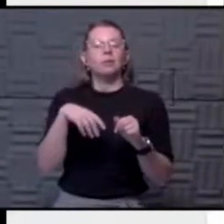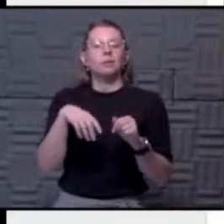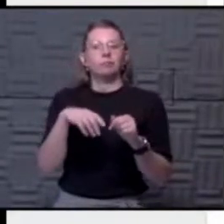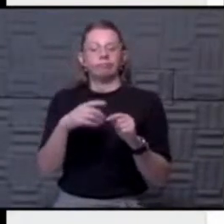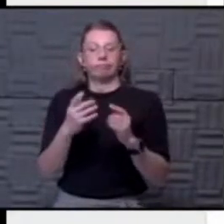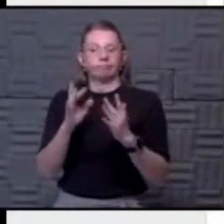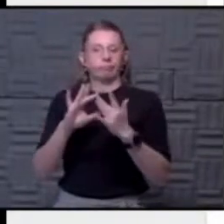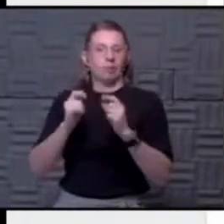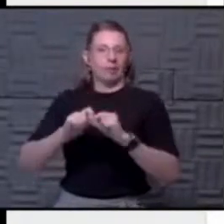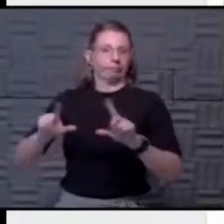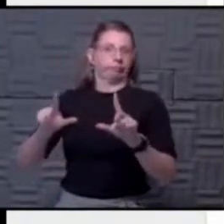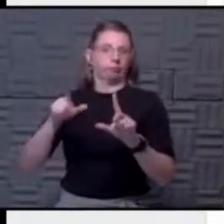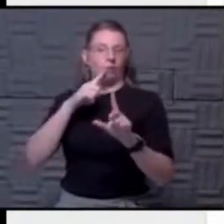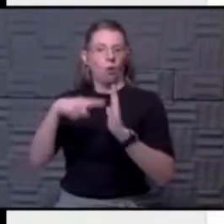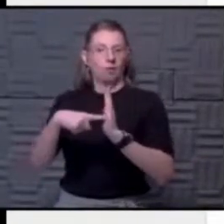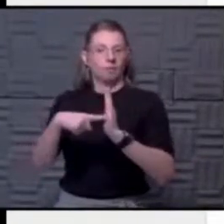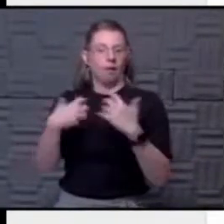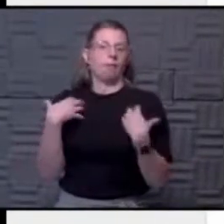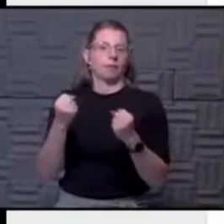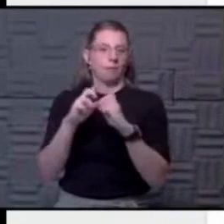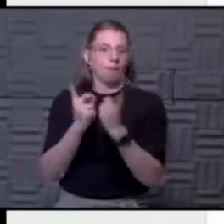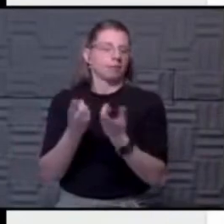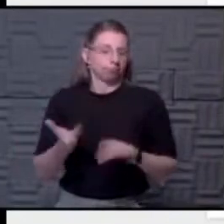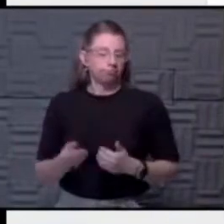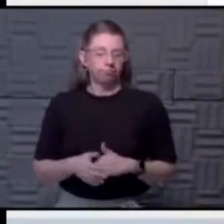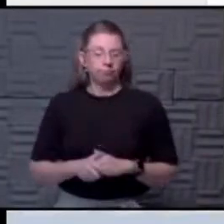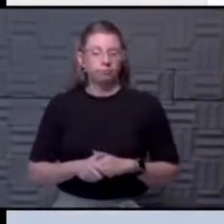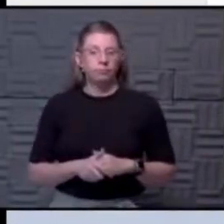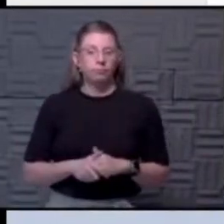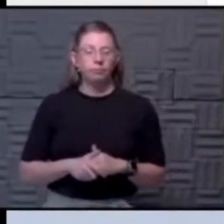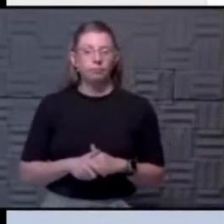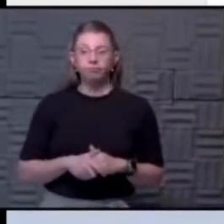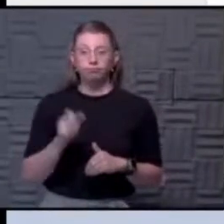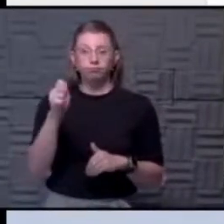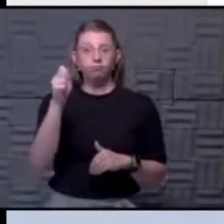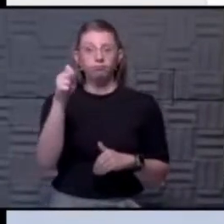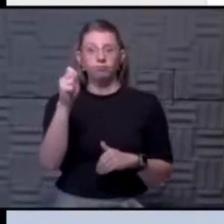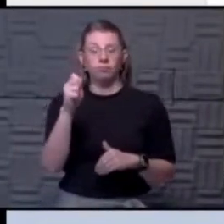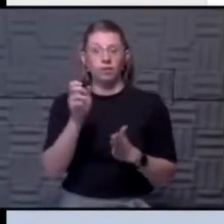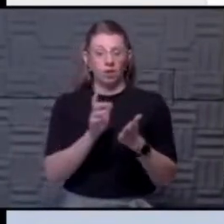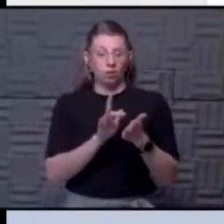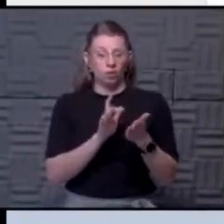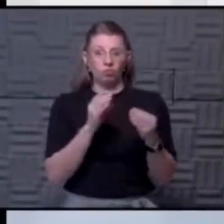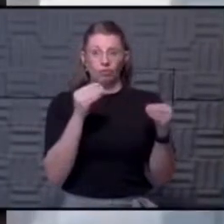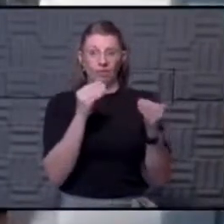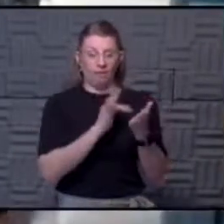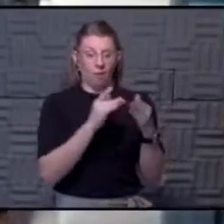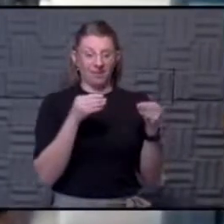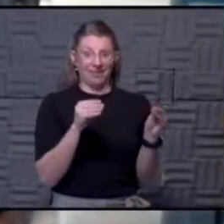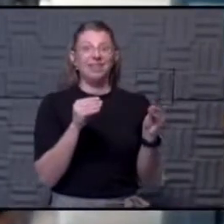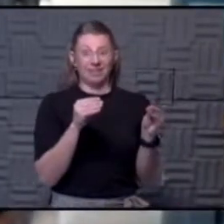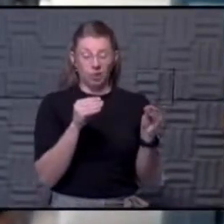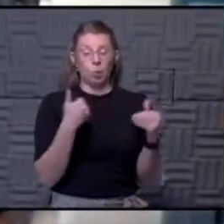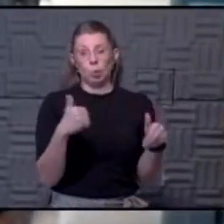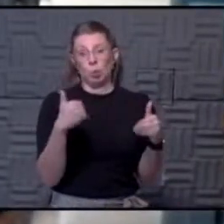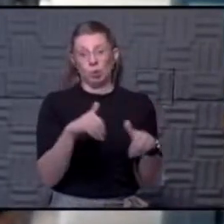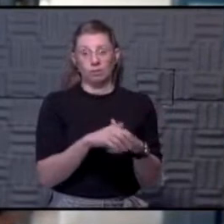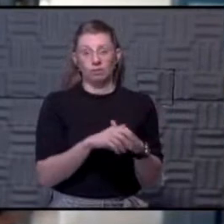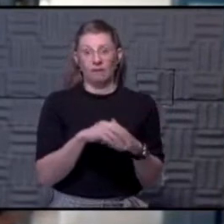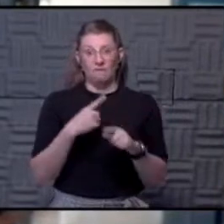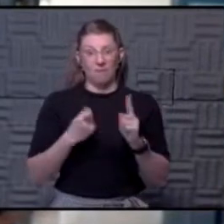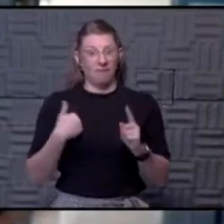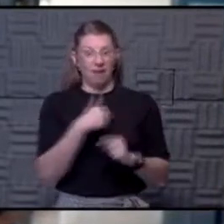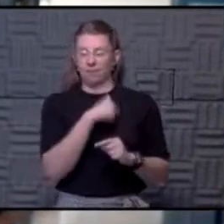to their website, for example, of a health department. And yeah, the retail pharmacies are getting a lot more. That doesn't come from us.